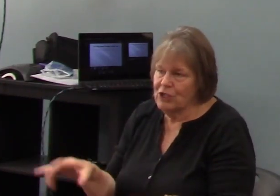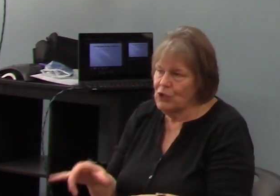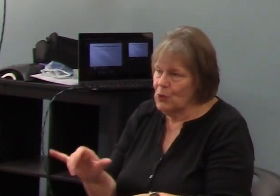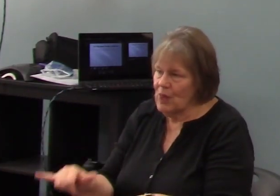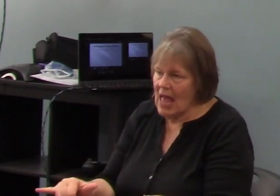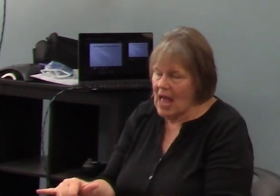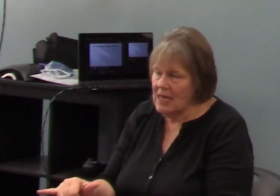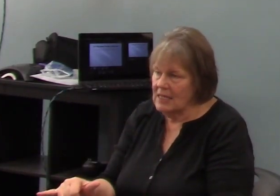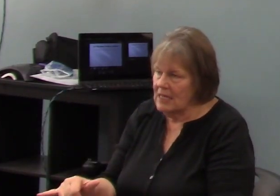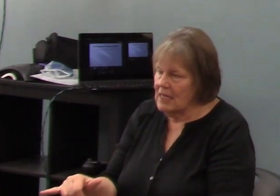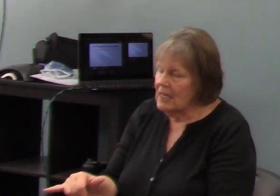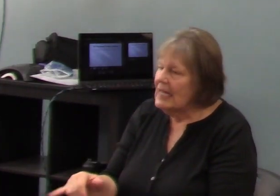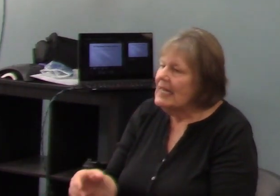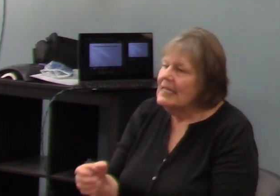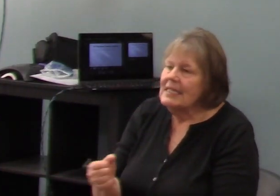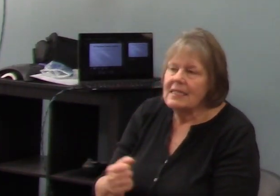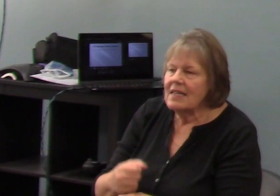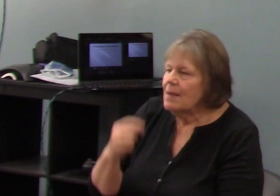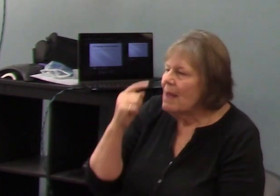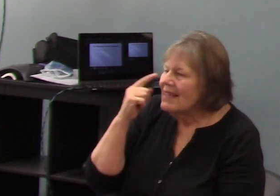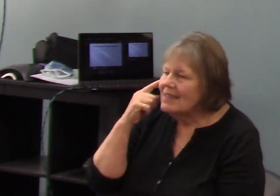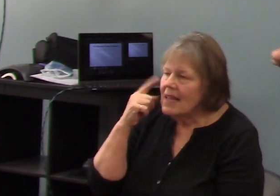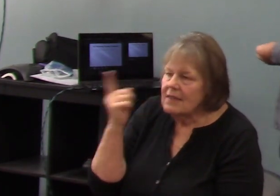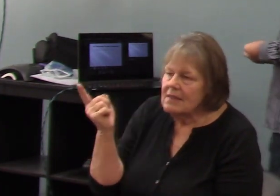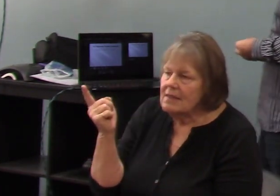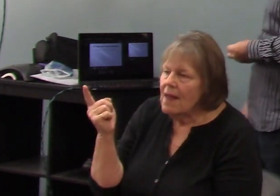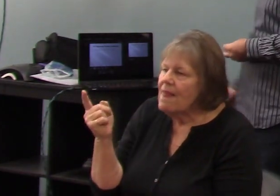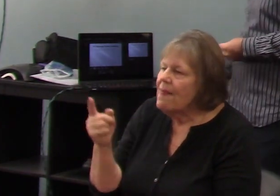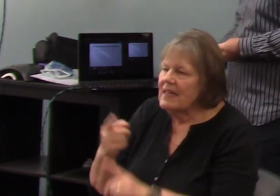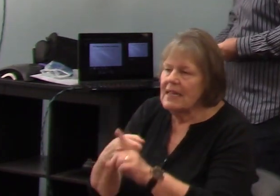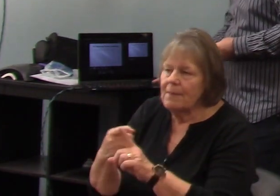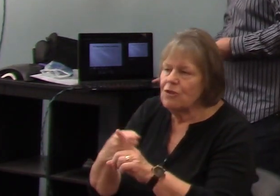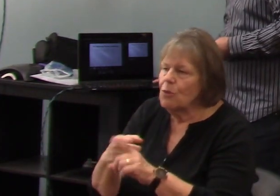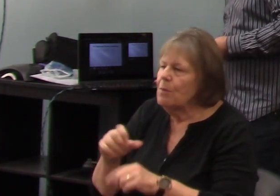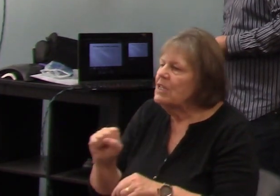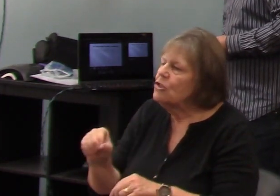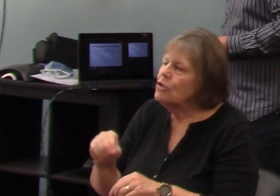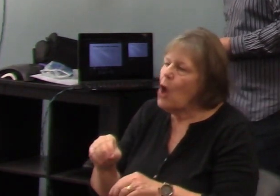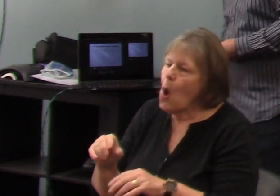be so smooth, so consistent temperature. Okay?